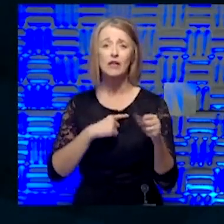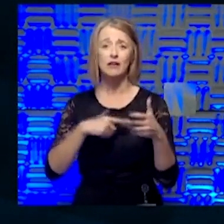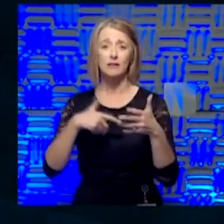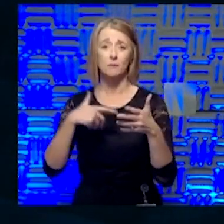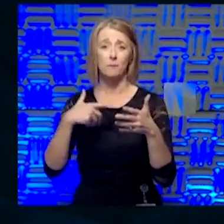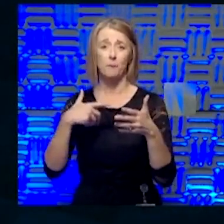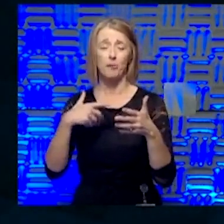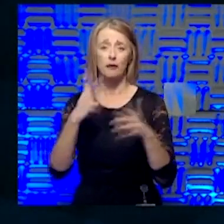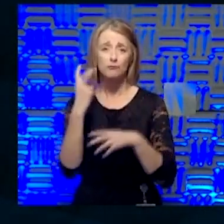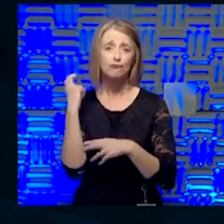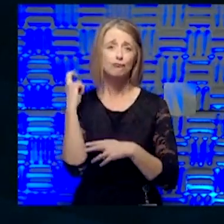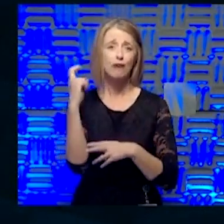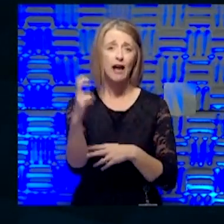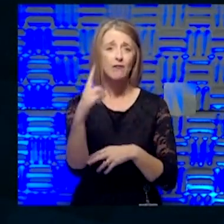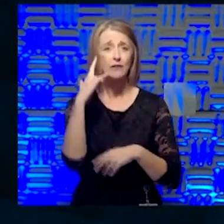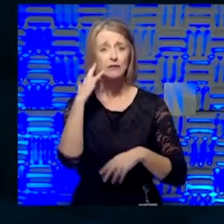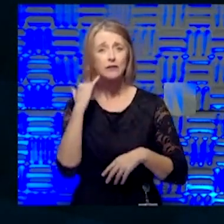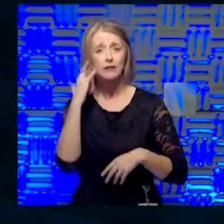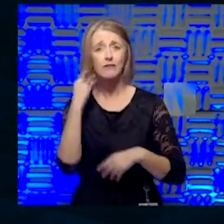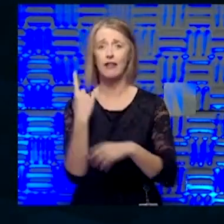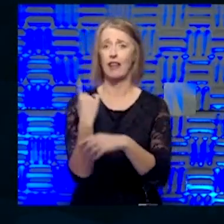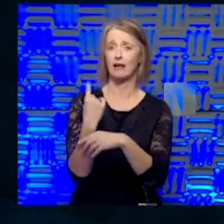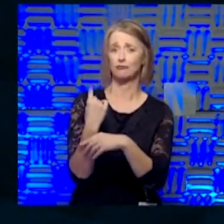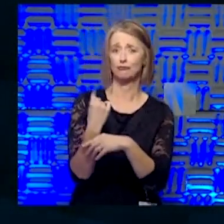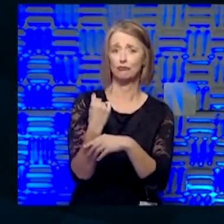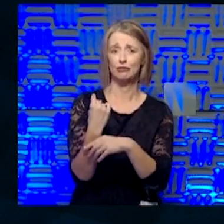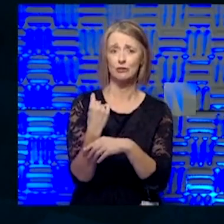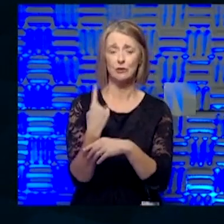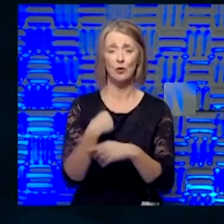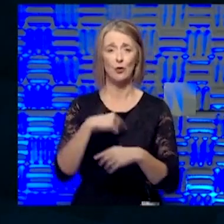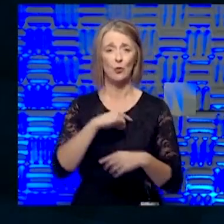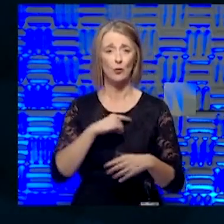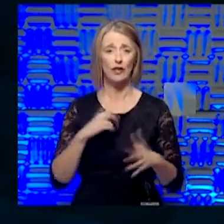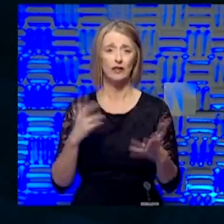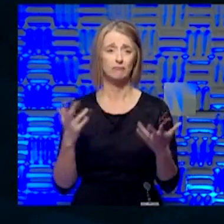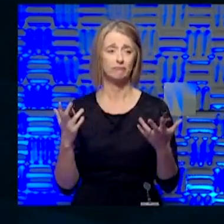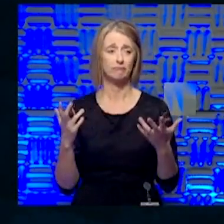had traveled to California last year. We had,